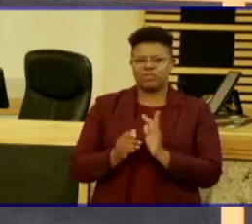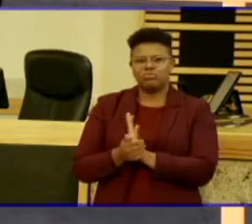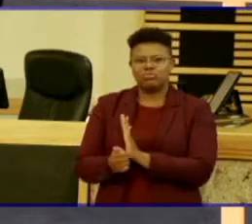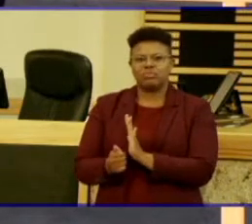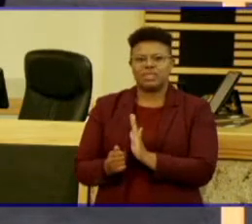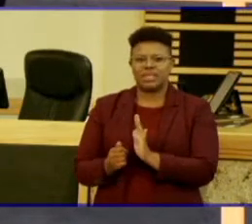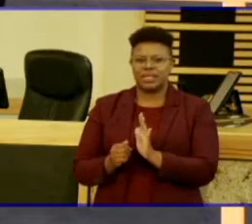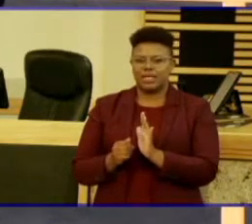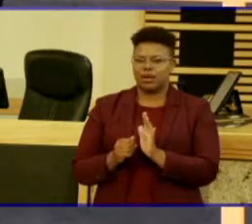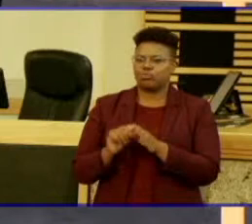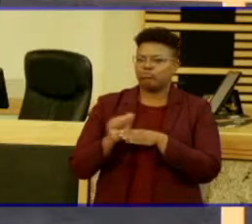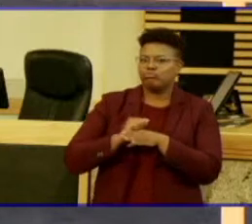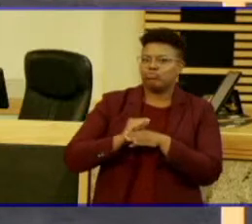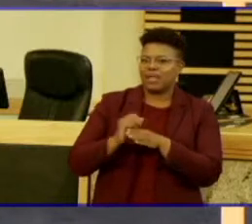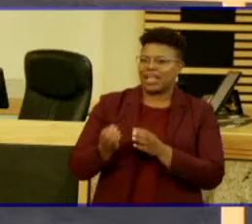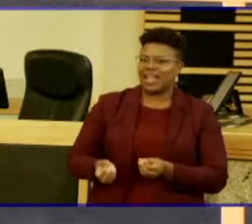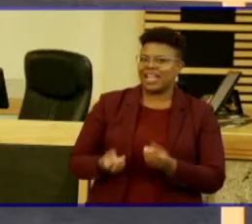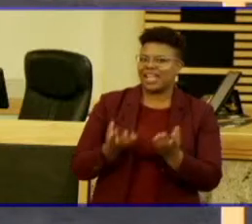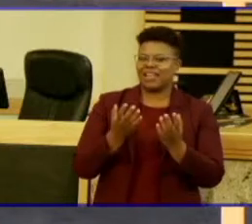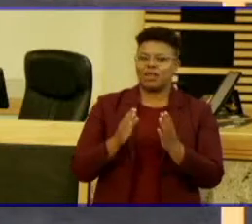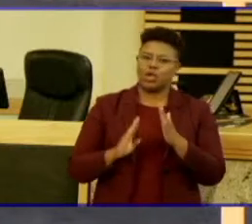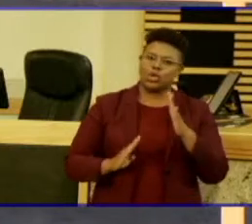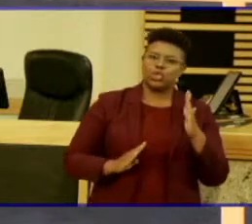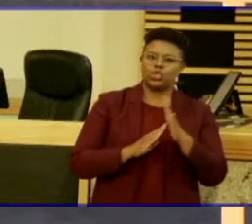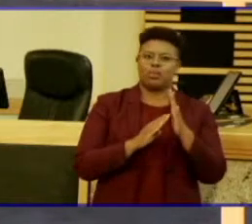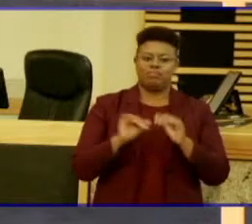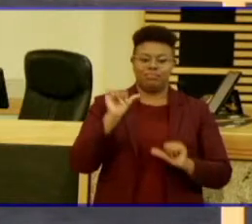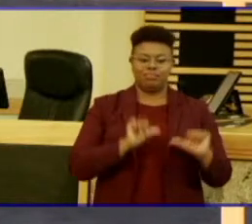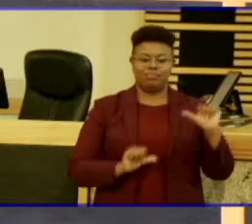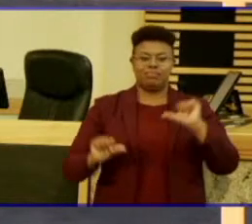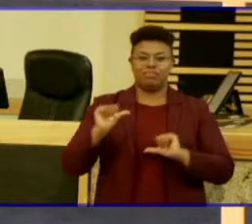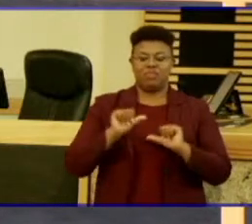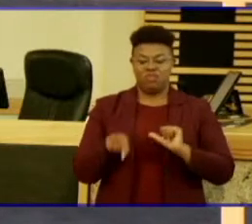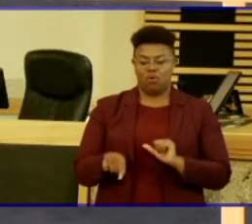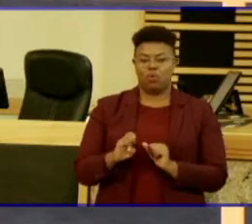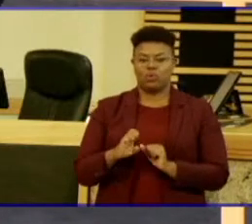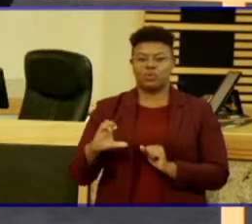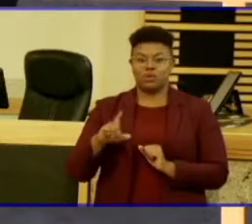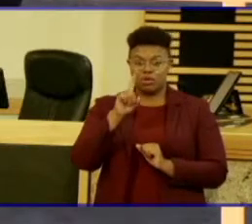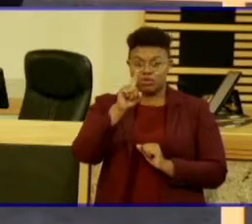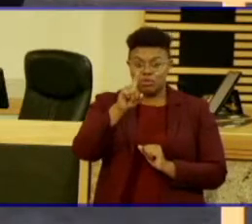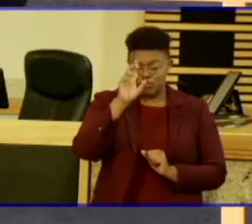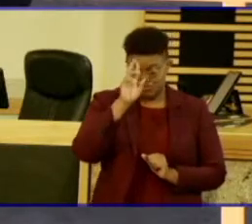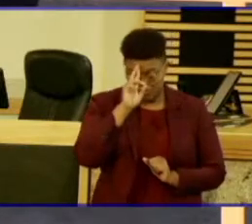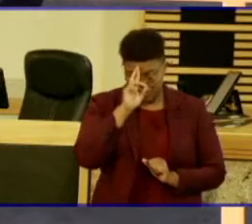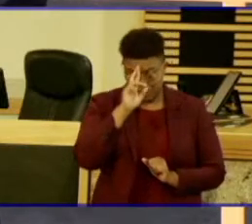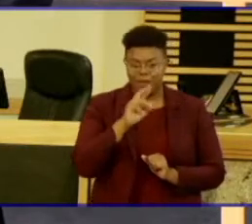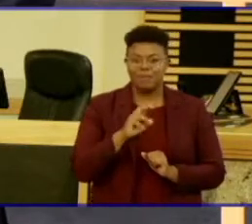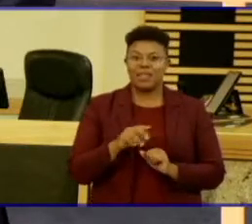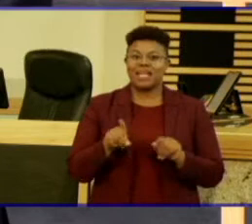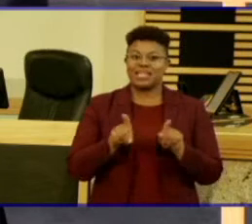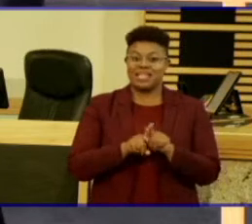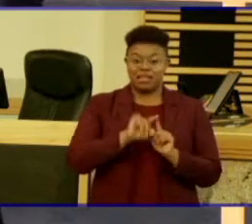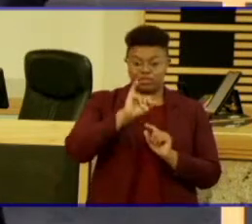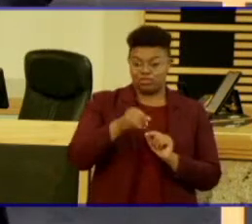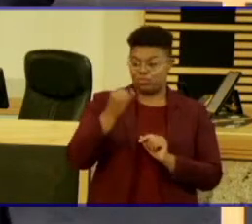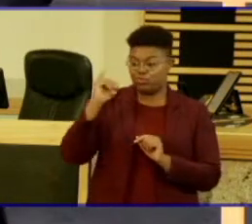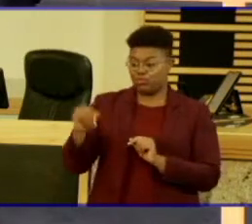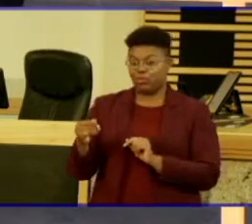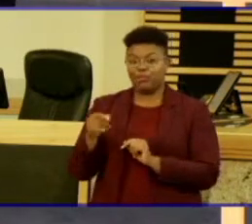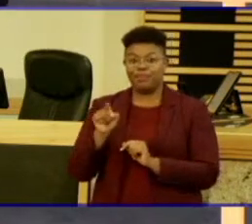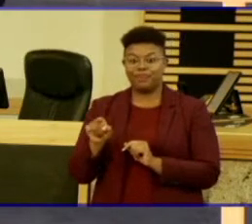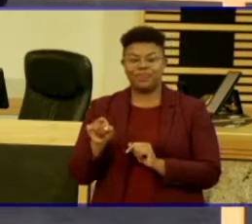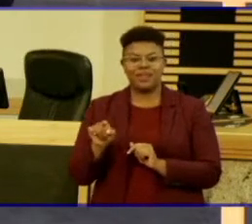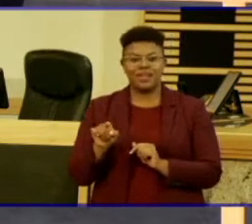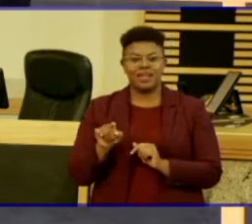produced top specialists and scientists for our province. Ukumbule nale Johnson & Johnson